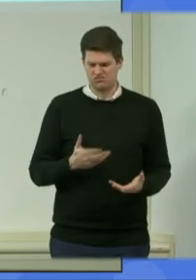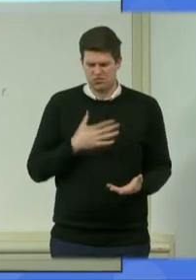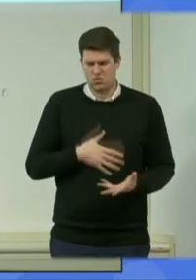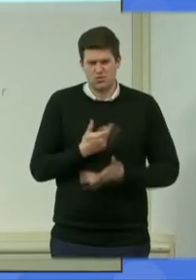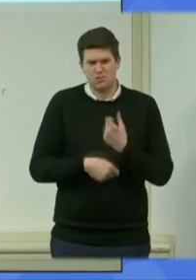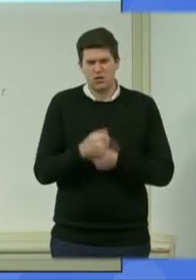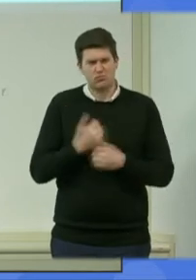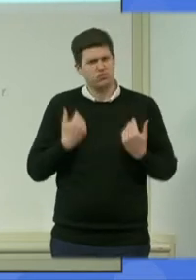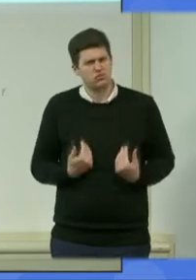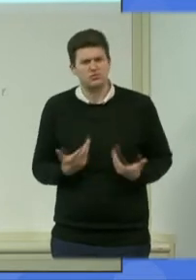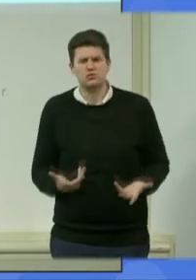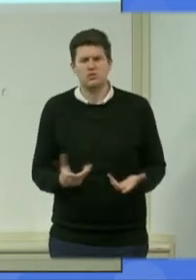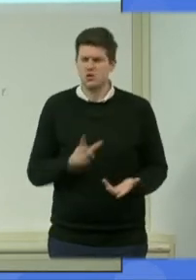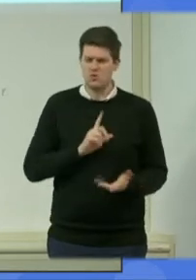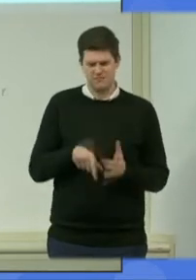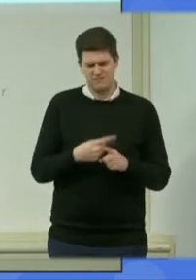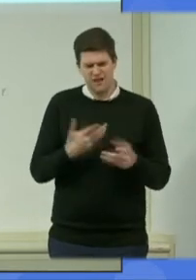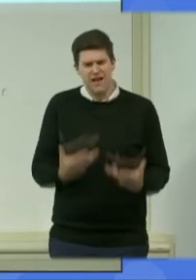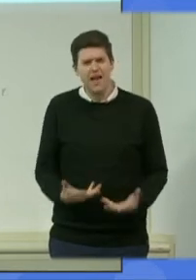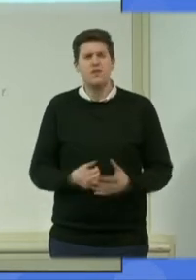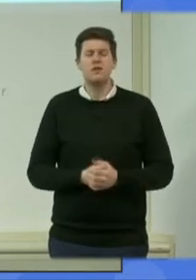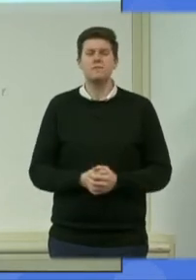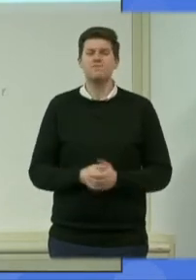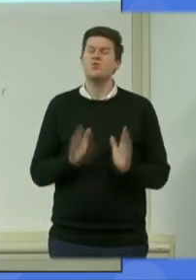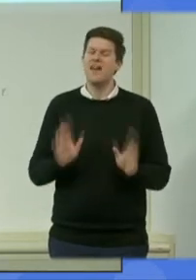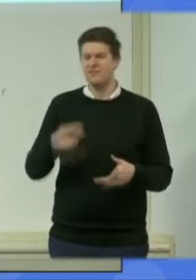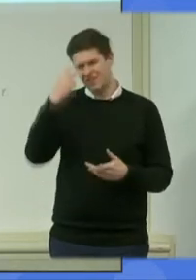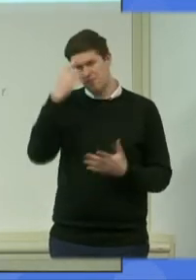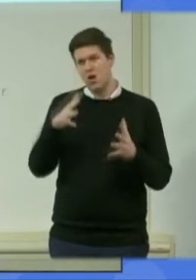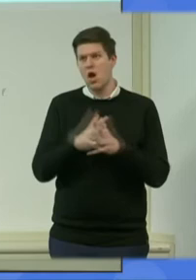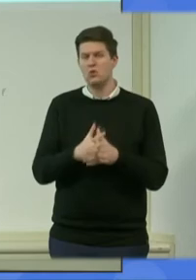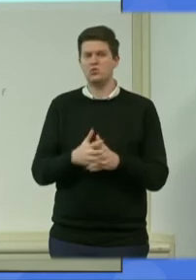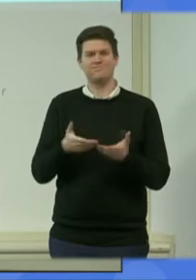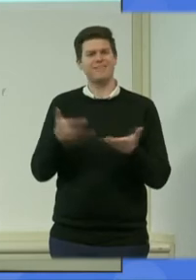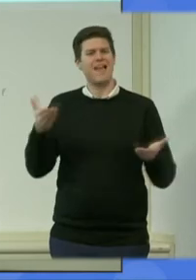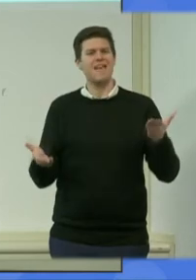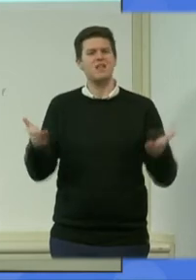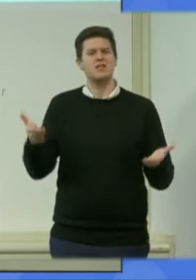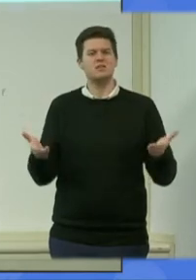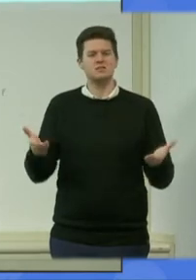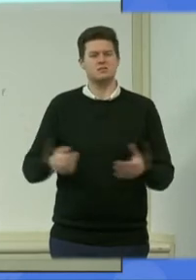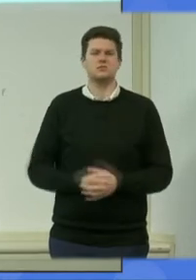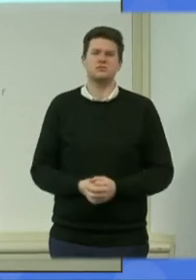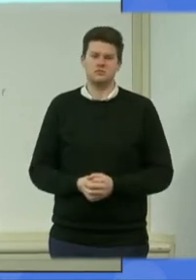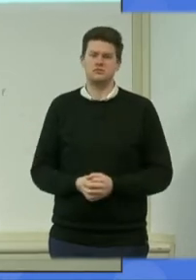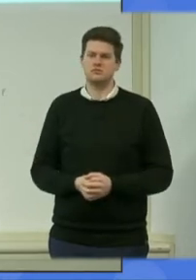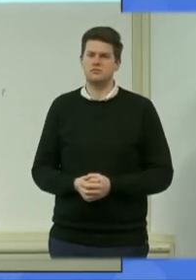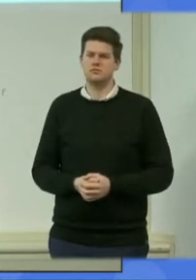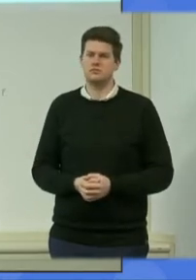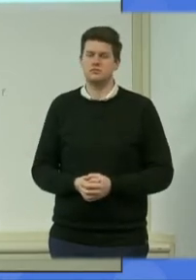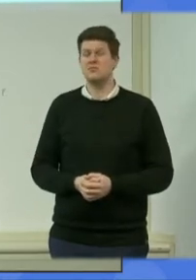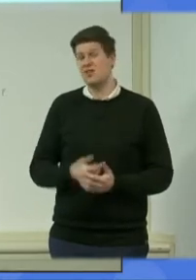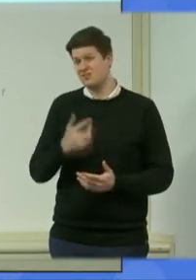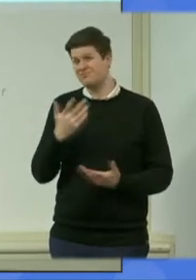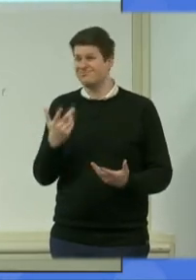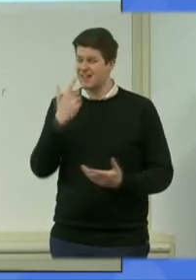think about how do you trade off these two things. You might want to raise more money to redistribute more to help poor people, but can it go too far and